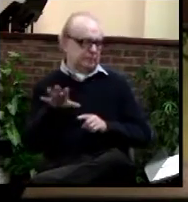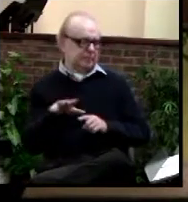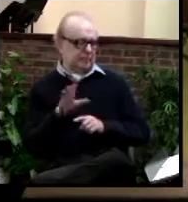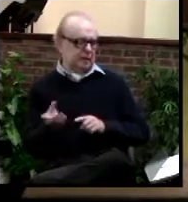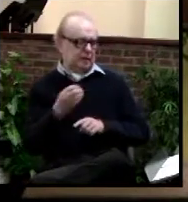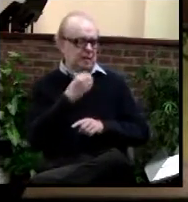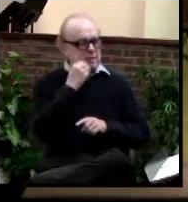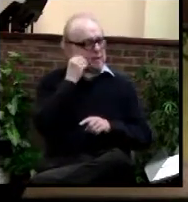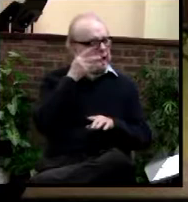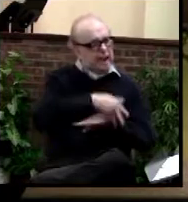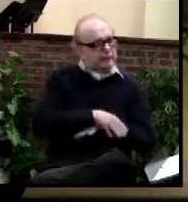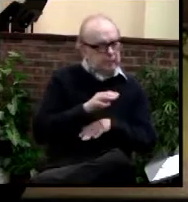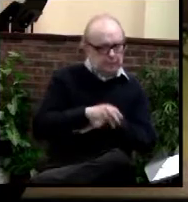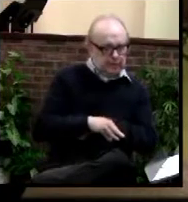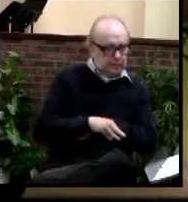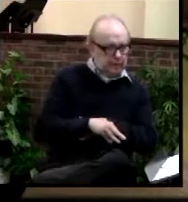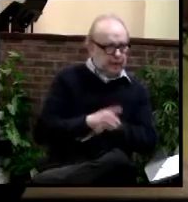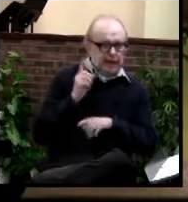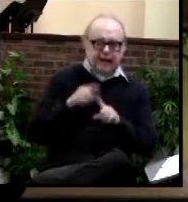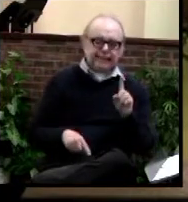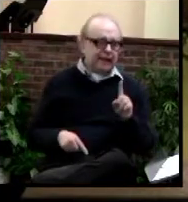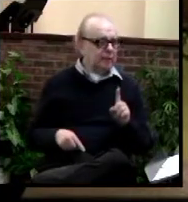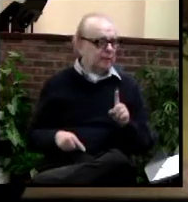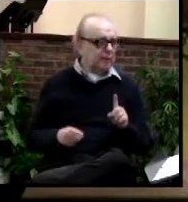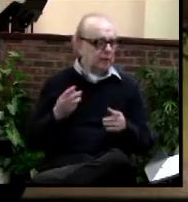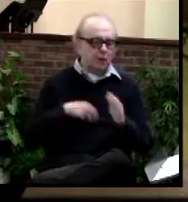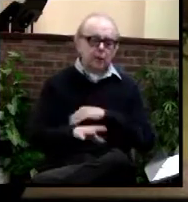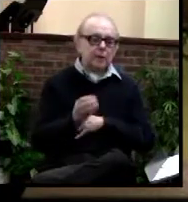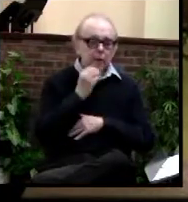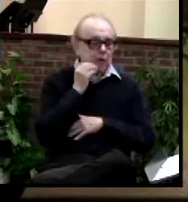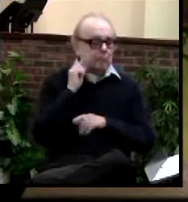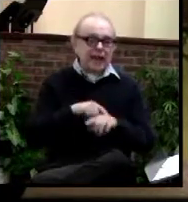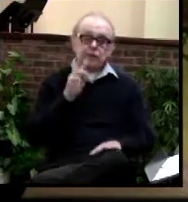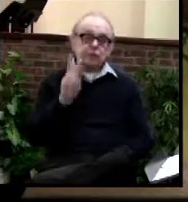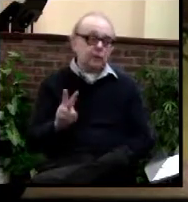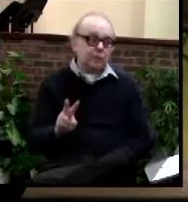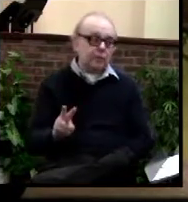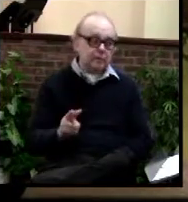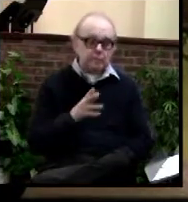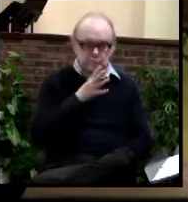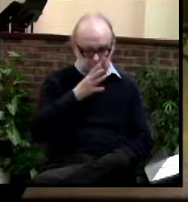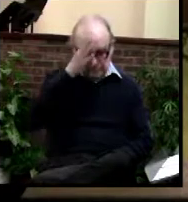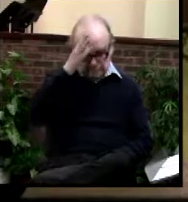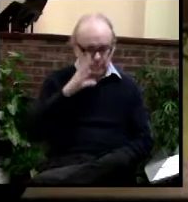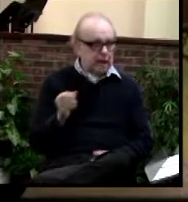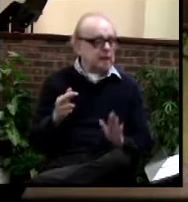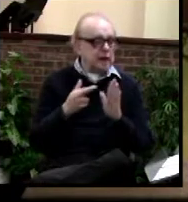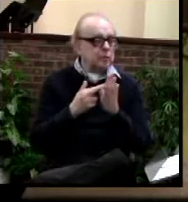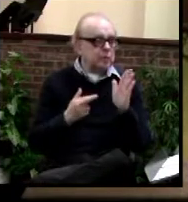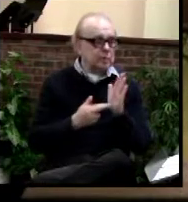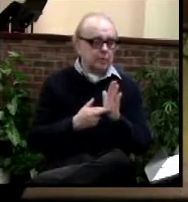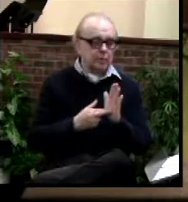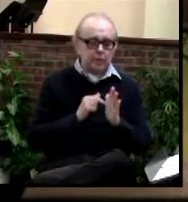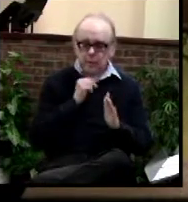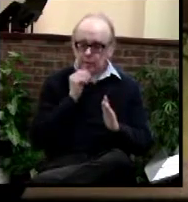home after midnight. I could not come in at 2 o'clock in the morning. My mom and dad had a rule. You do not